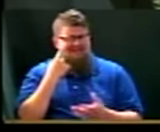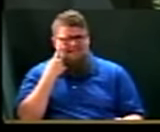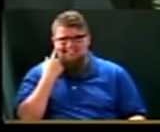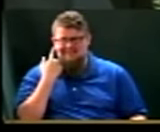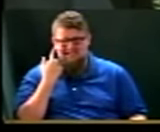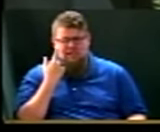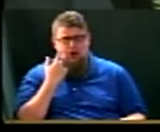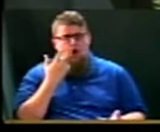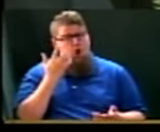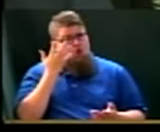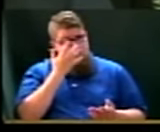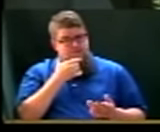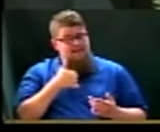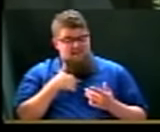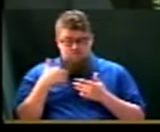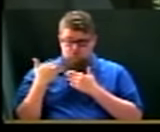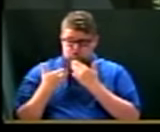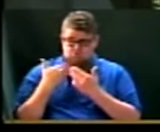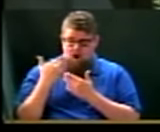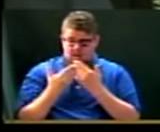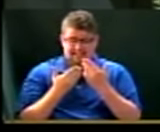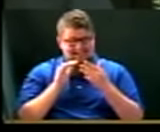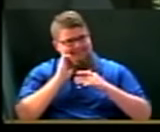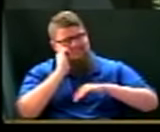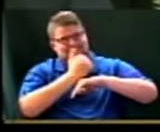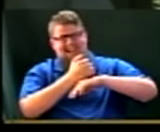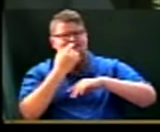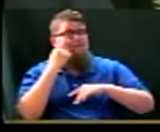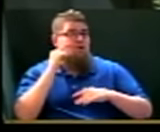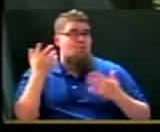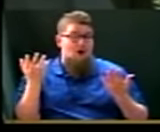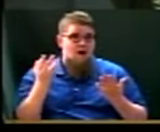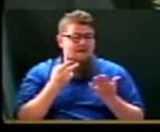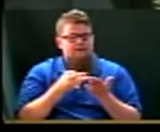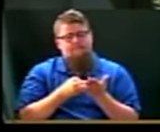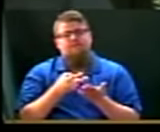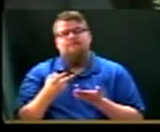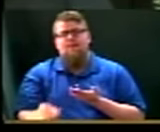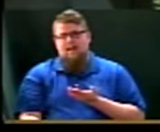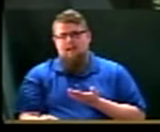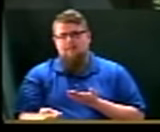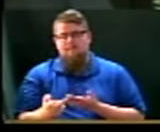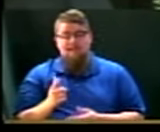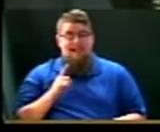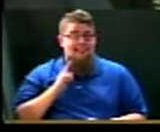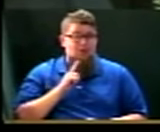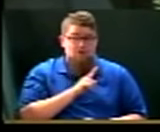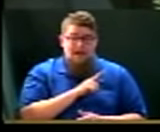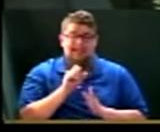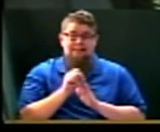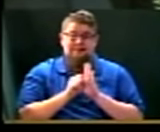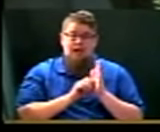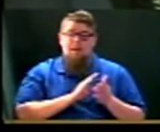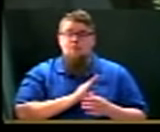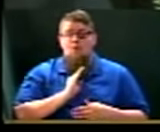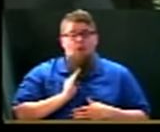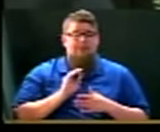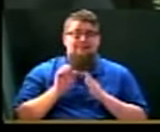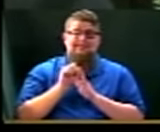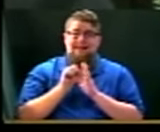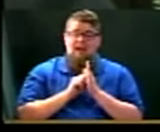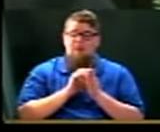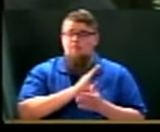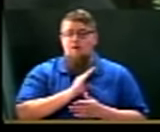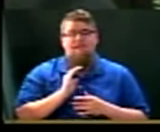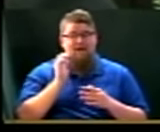like this process has always been set up to fail. Our legislators, our state board, our State Department of Education expect teachers